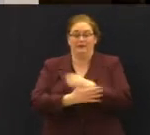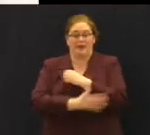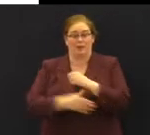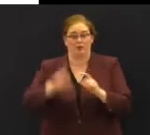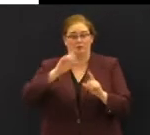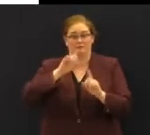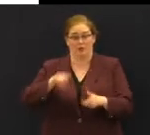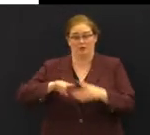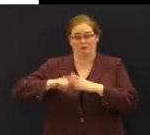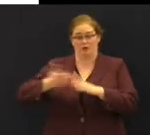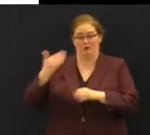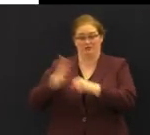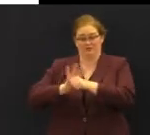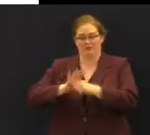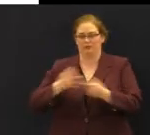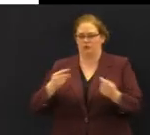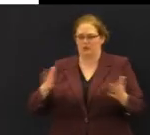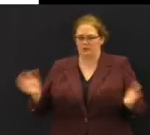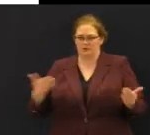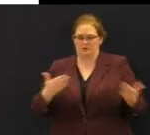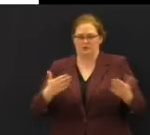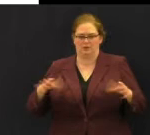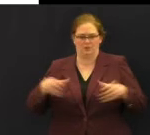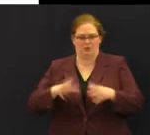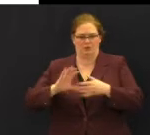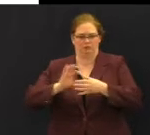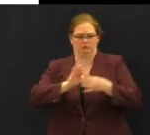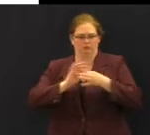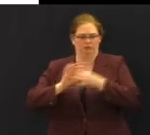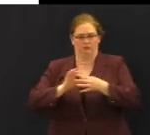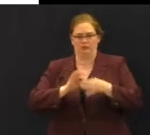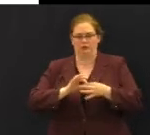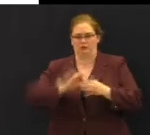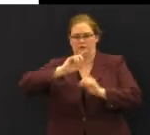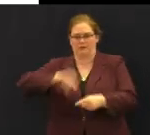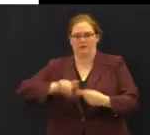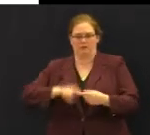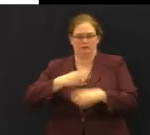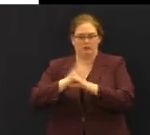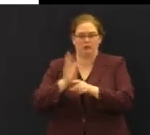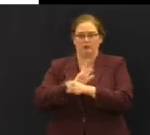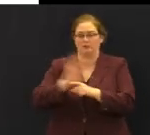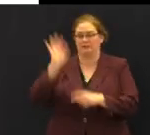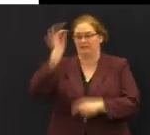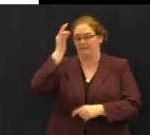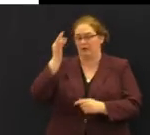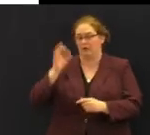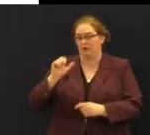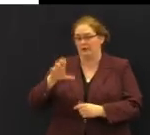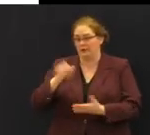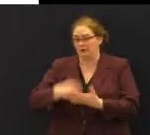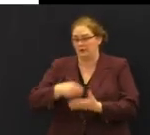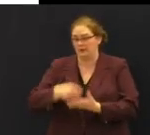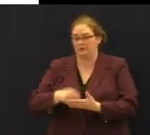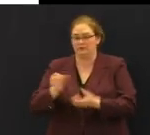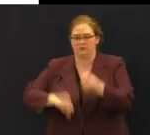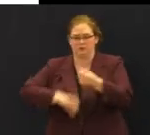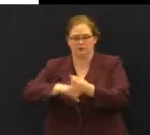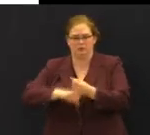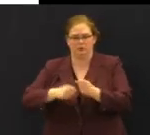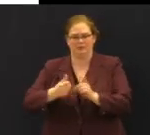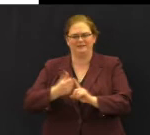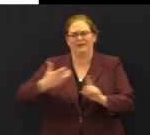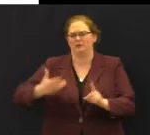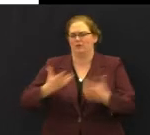start of the pandemic by mobilizing a broad coalition to respond to the crisis, utilizing federal CARES funding to support an expansion of